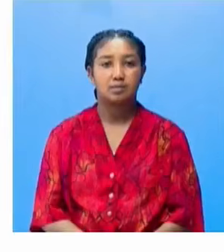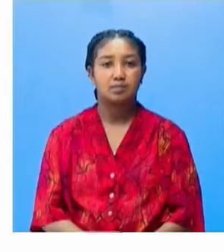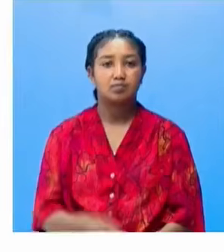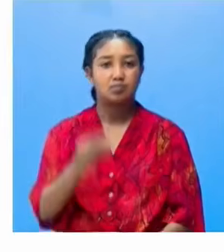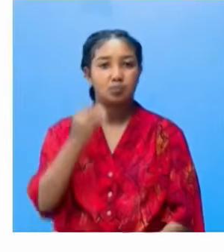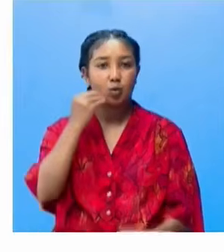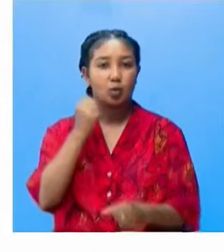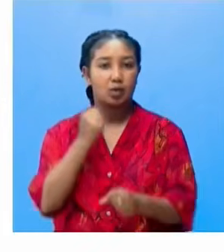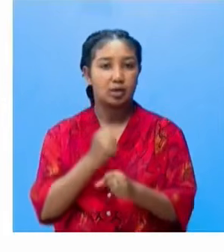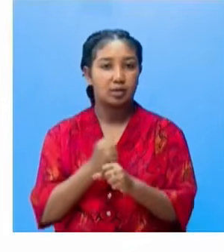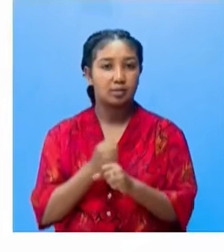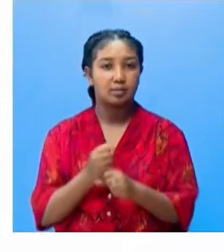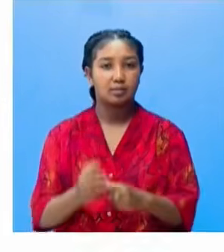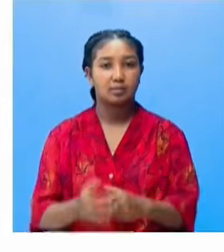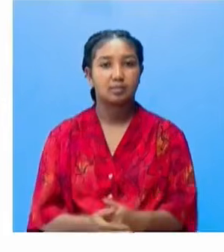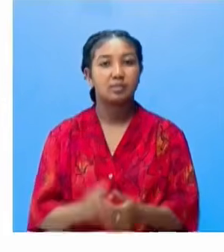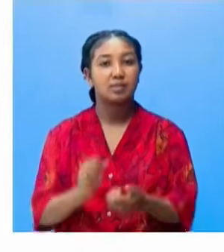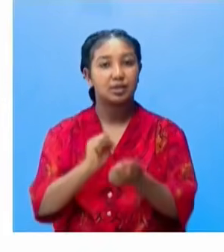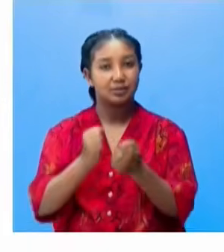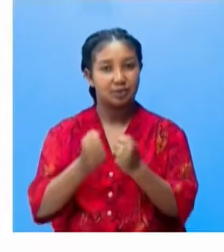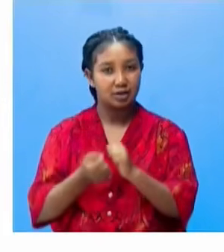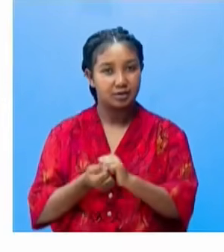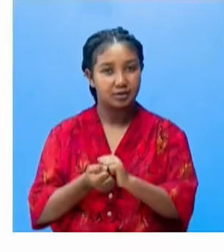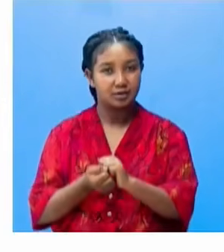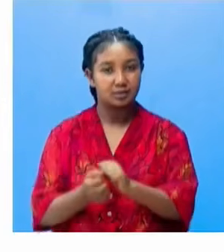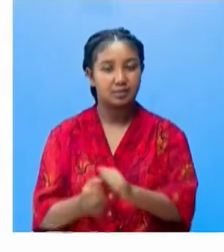Homework. Change